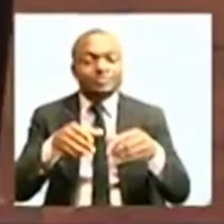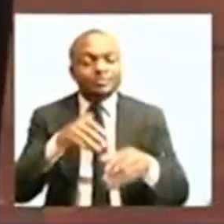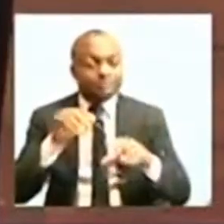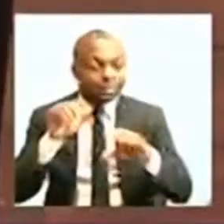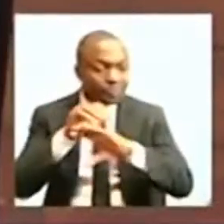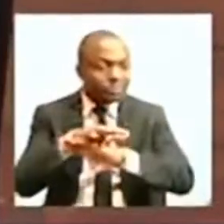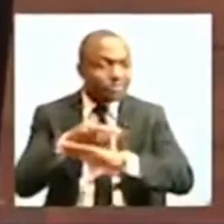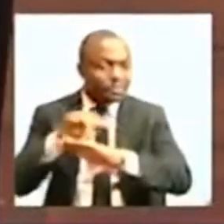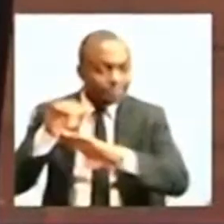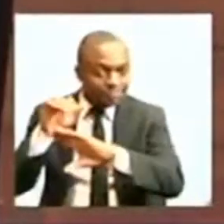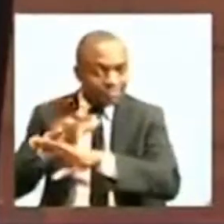sent all the